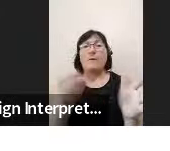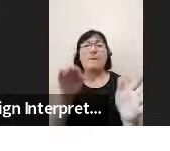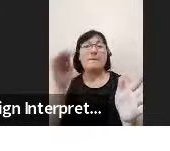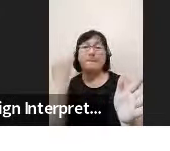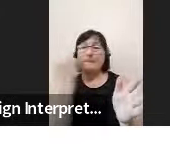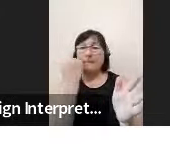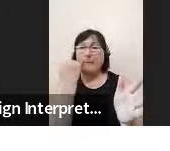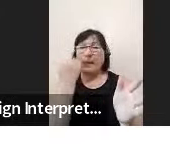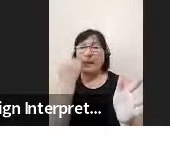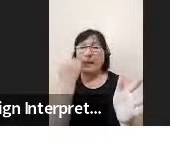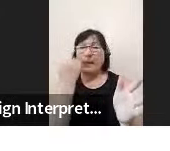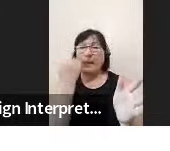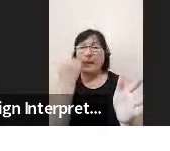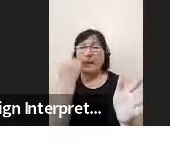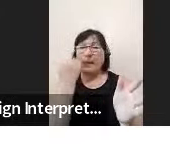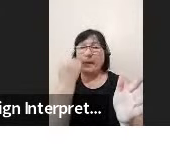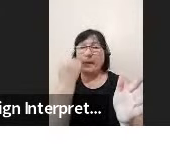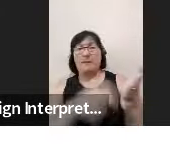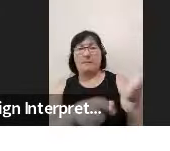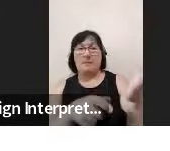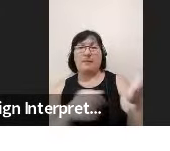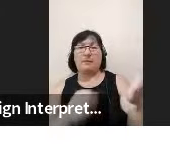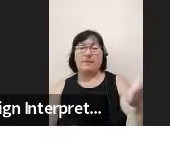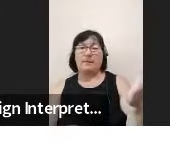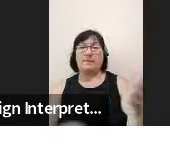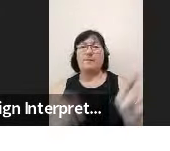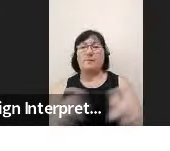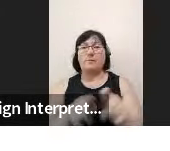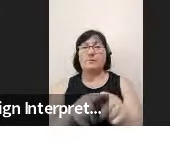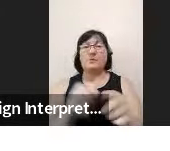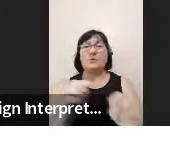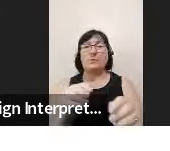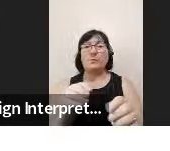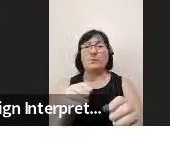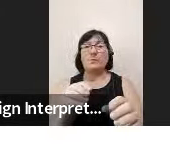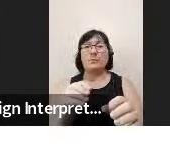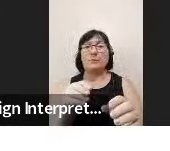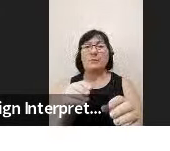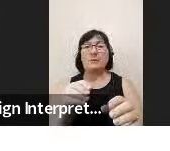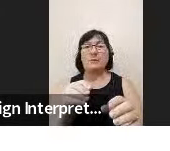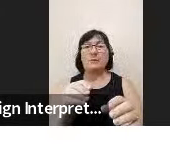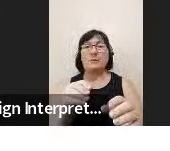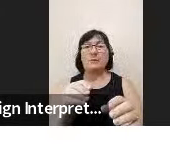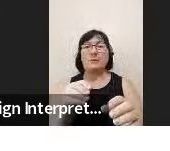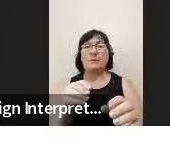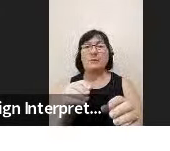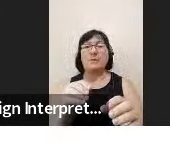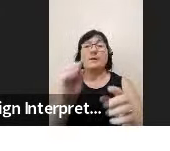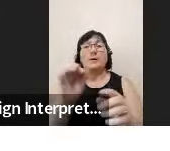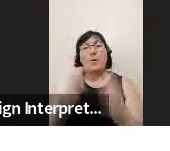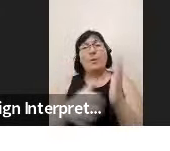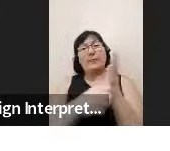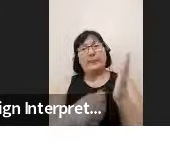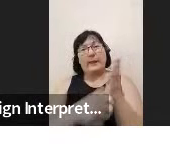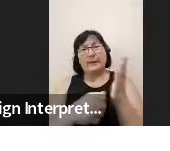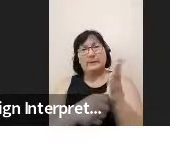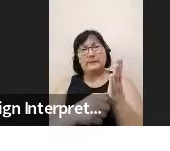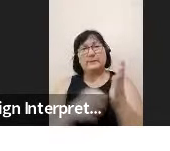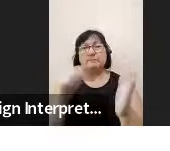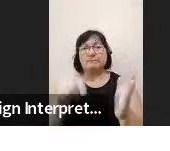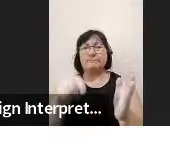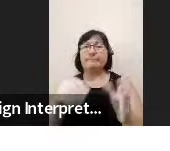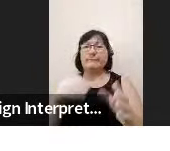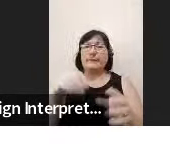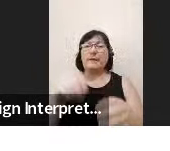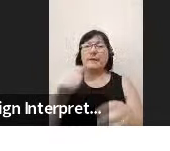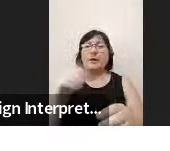importantly, domestic taxes. Why domestic taxes? This is not a customs program. It is a program